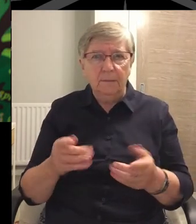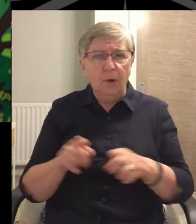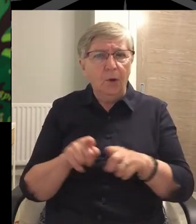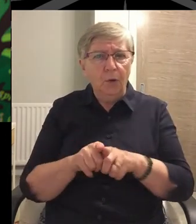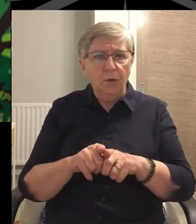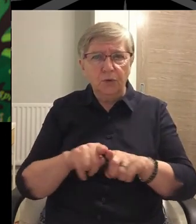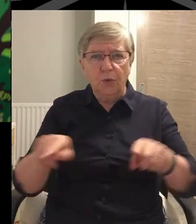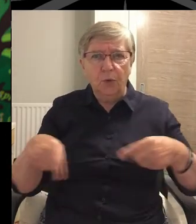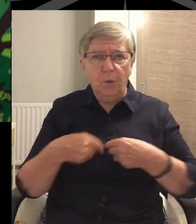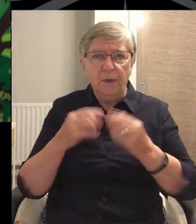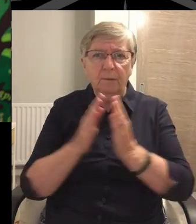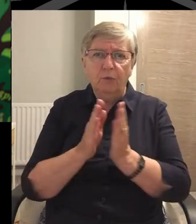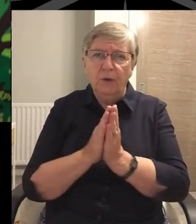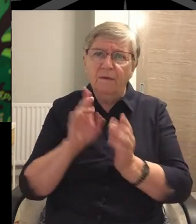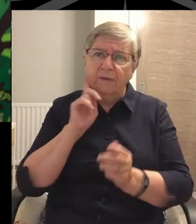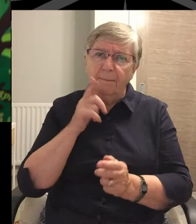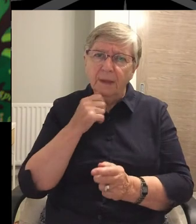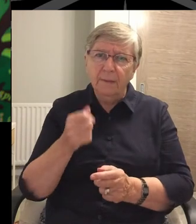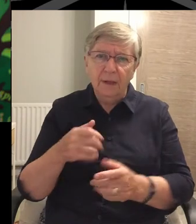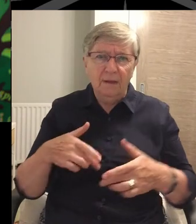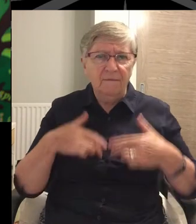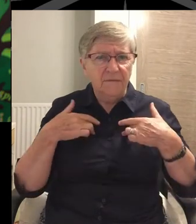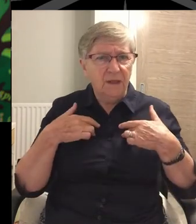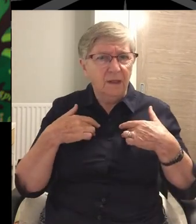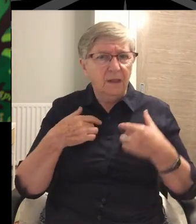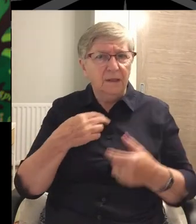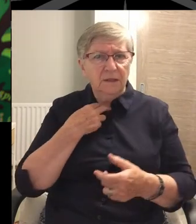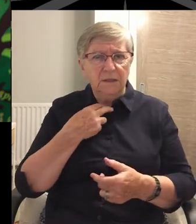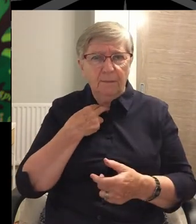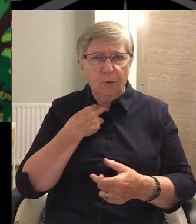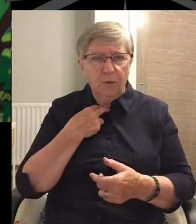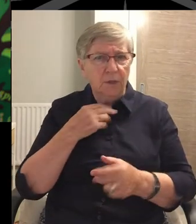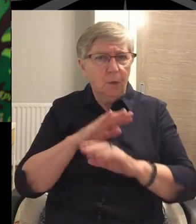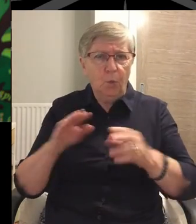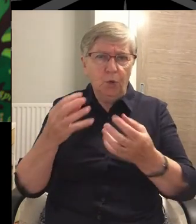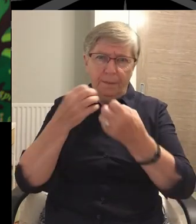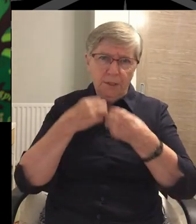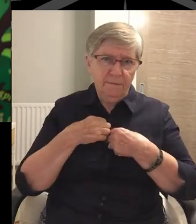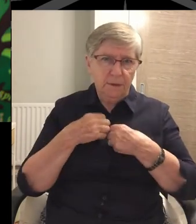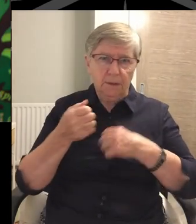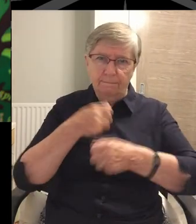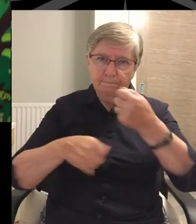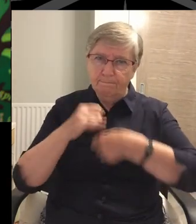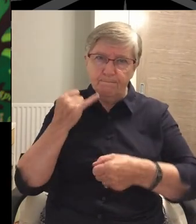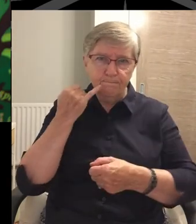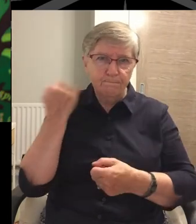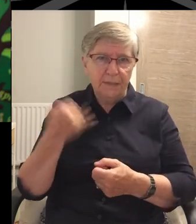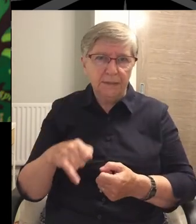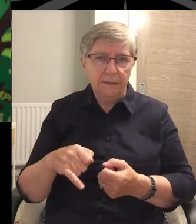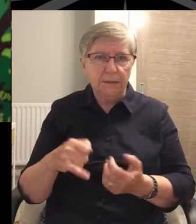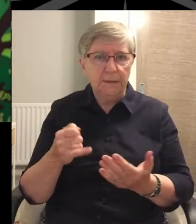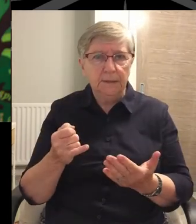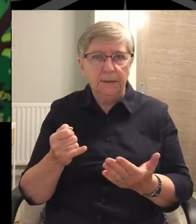But also we pray for those feeling let down, that they will not be overcome by bitterness, how that won't help them.